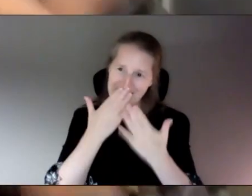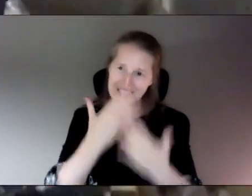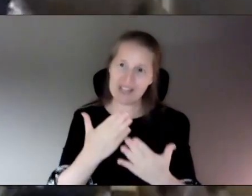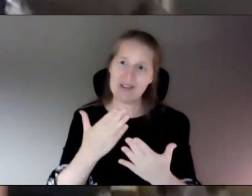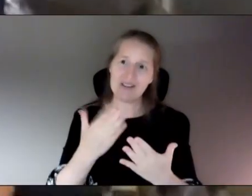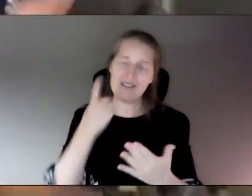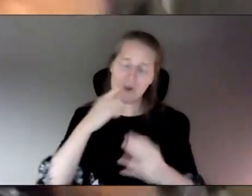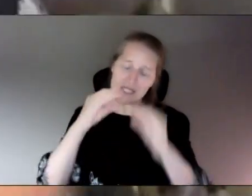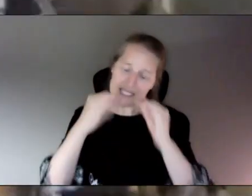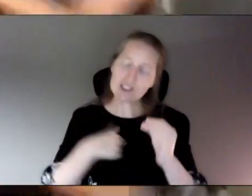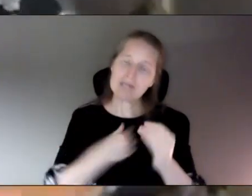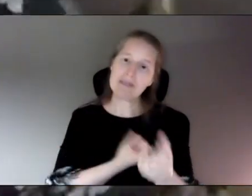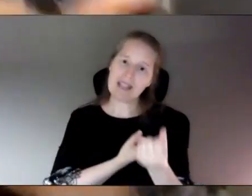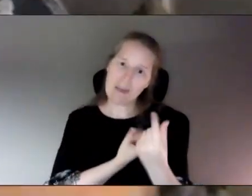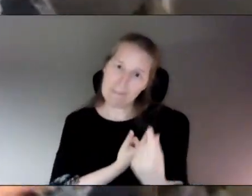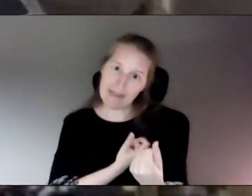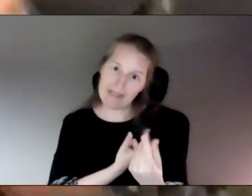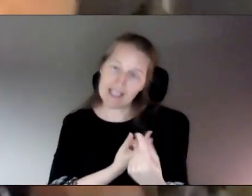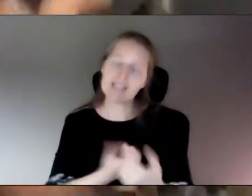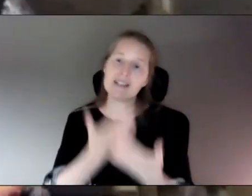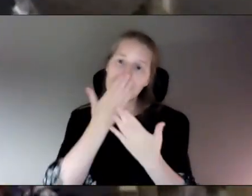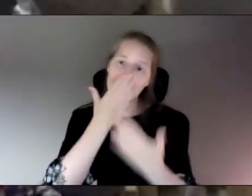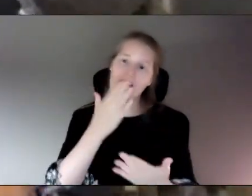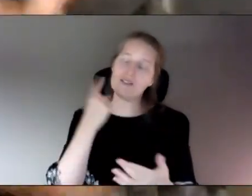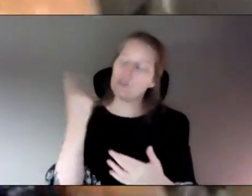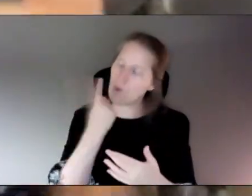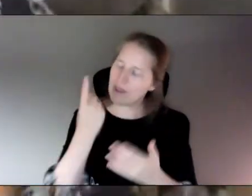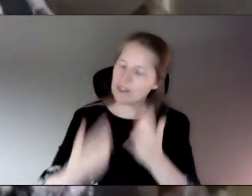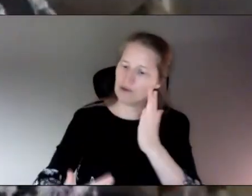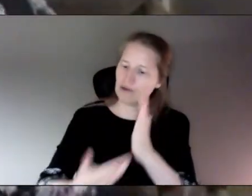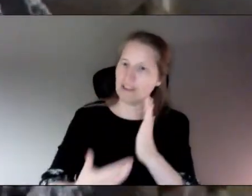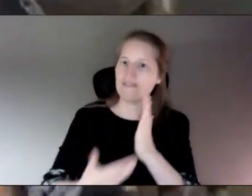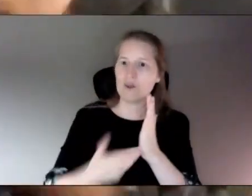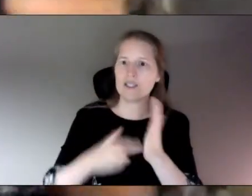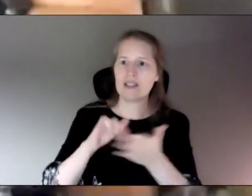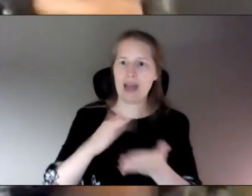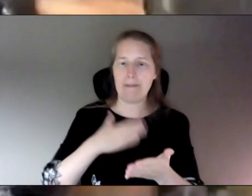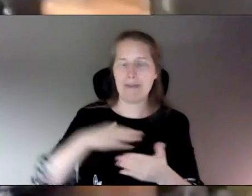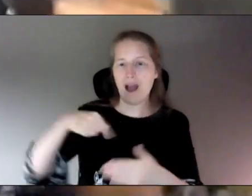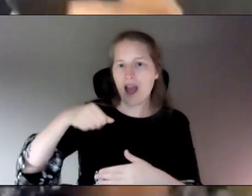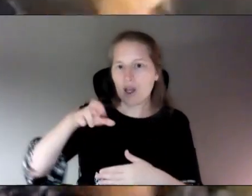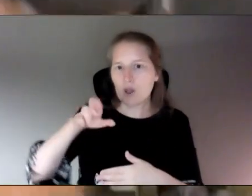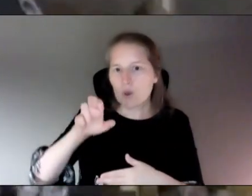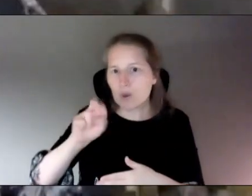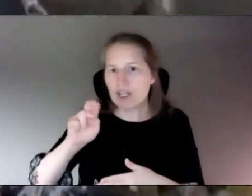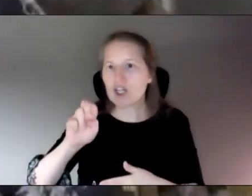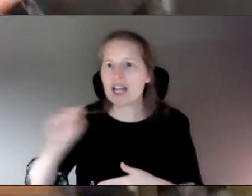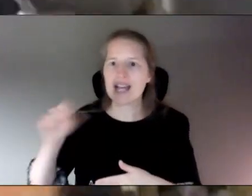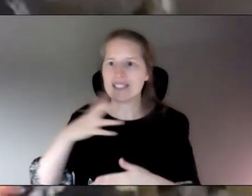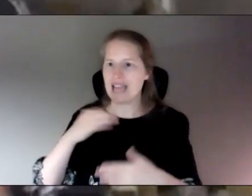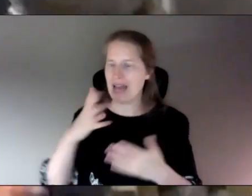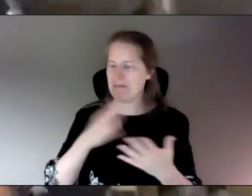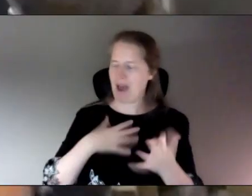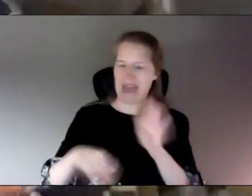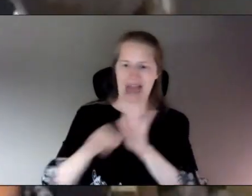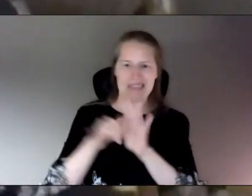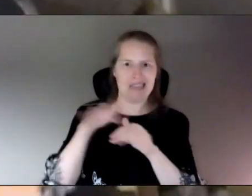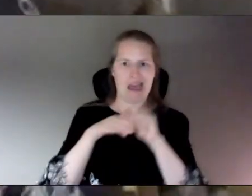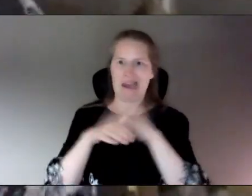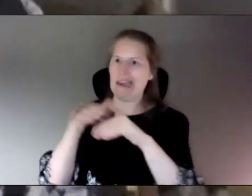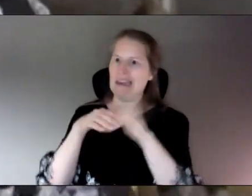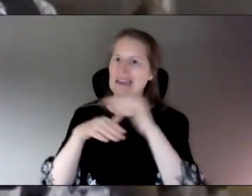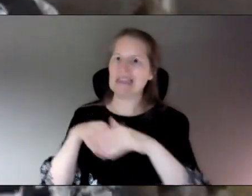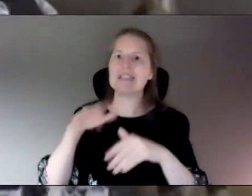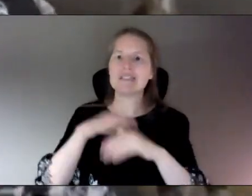me empathy. Thank you for always reinforcing that my queerness and my mishmash of identities were gifts of the